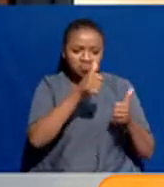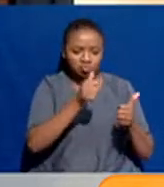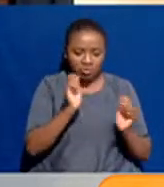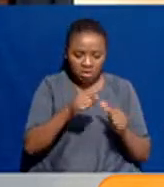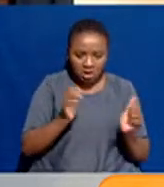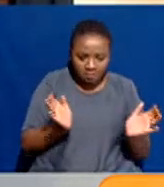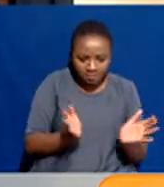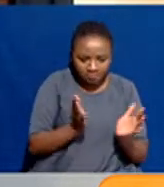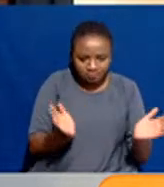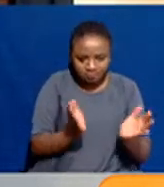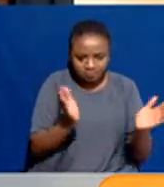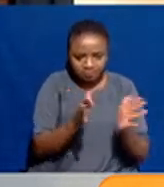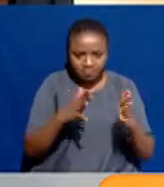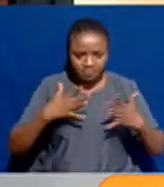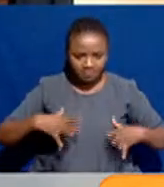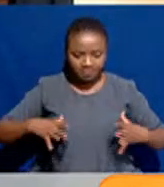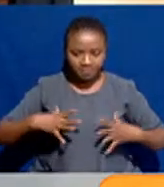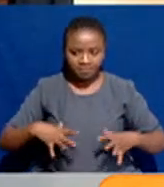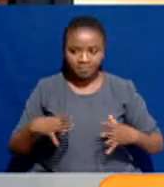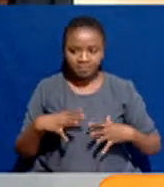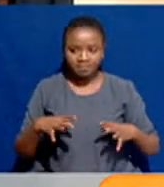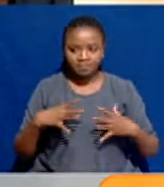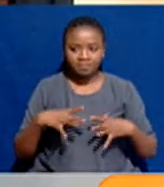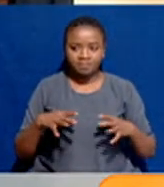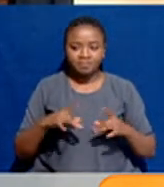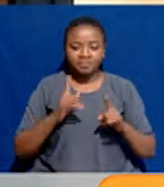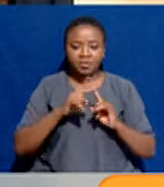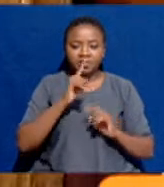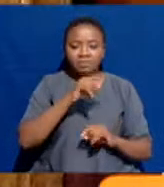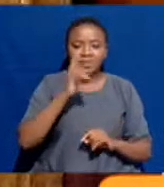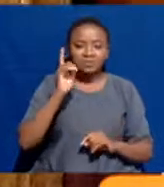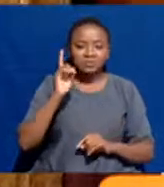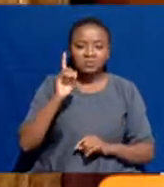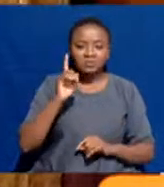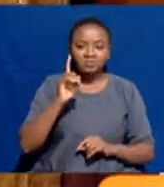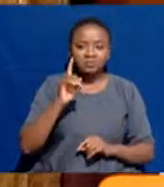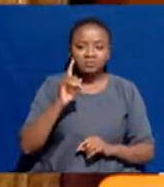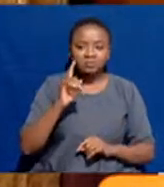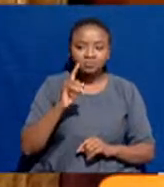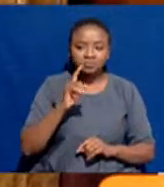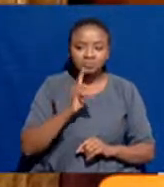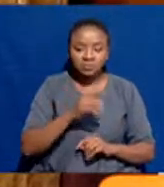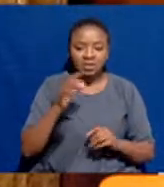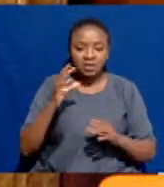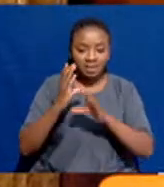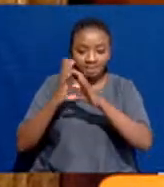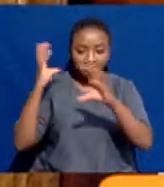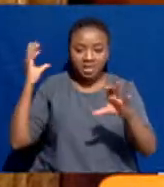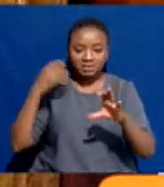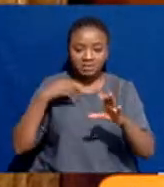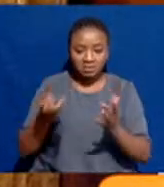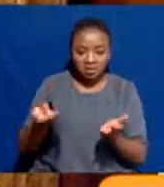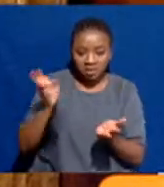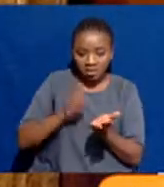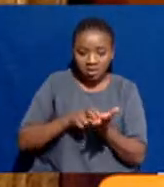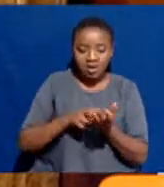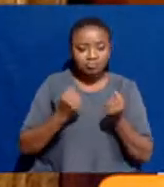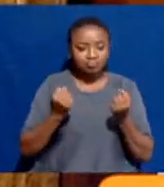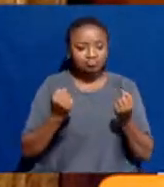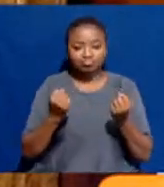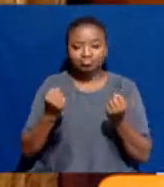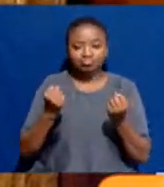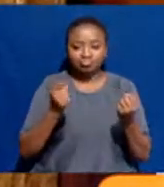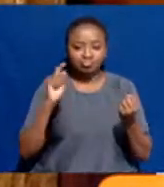organizer. That trip he took in a bus and he came to town. Yeah. Okay? Mm-hmm. So it